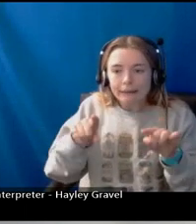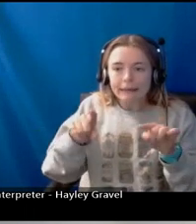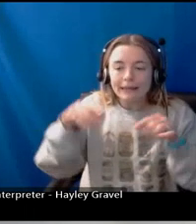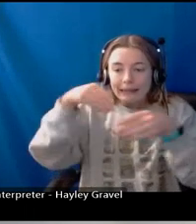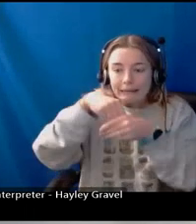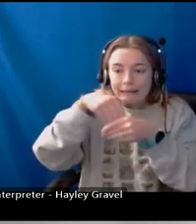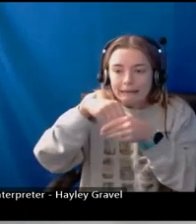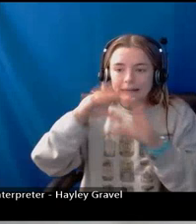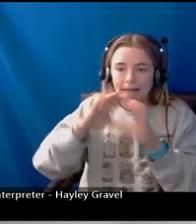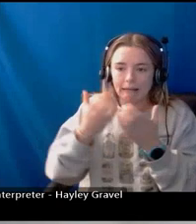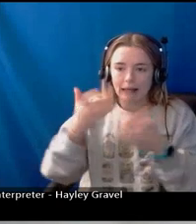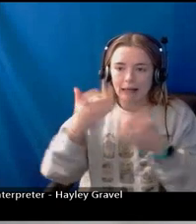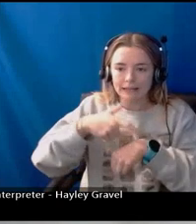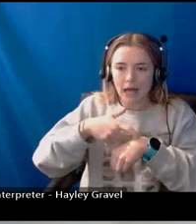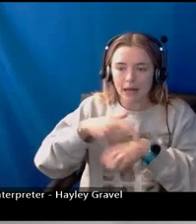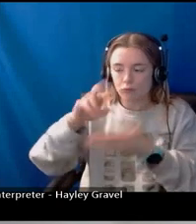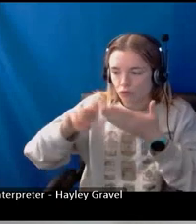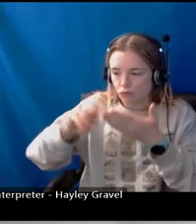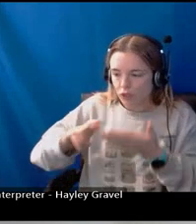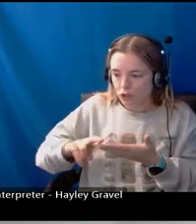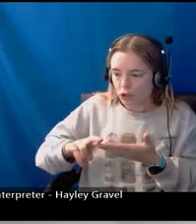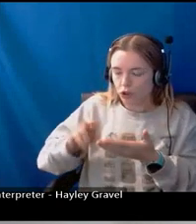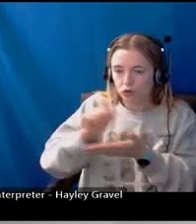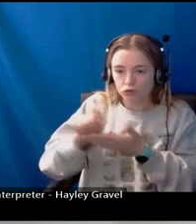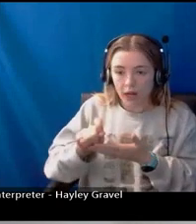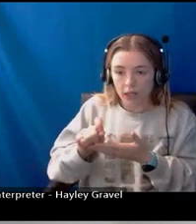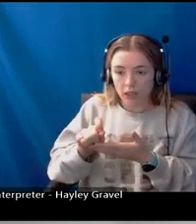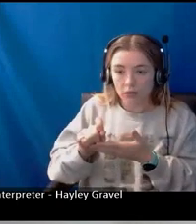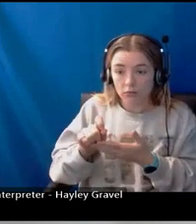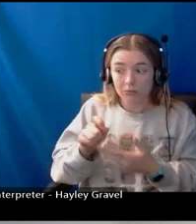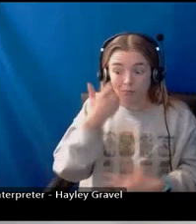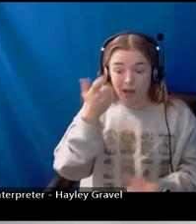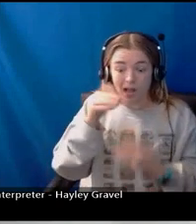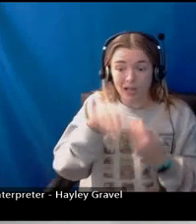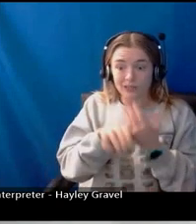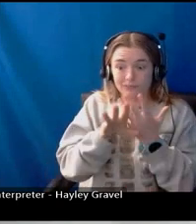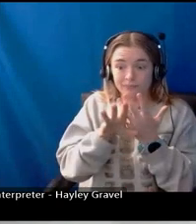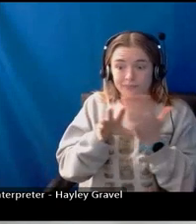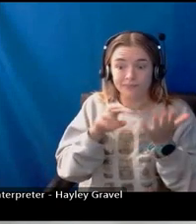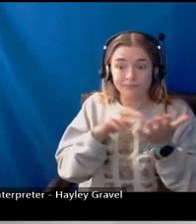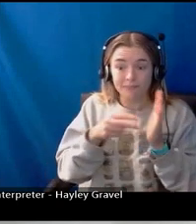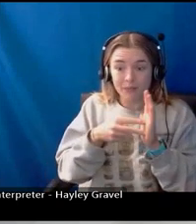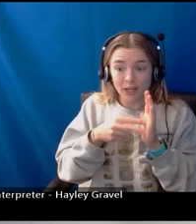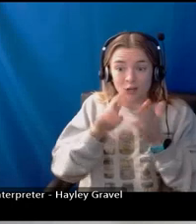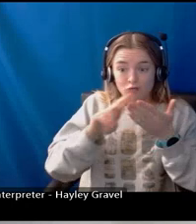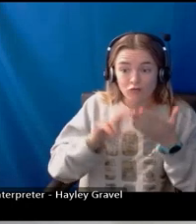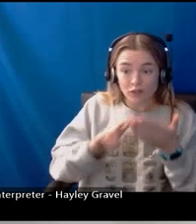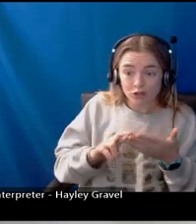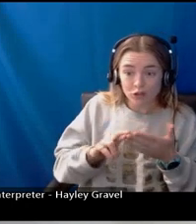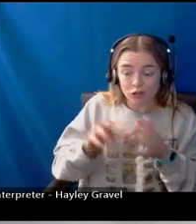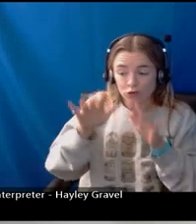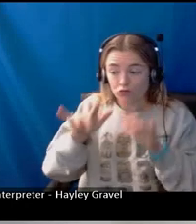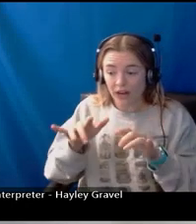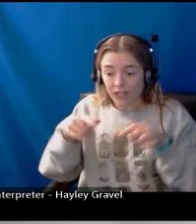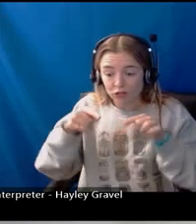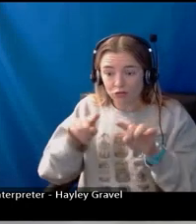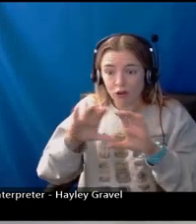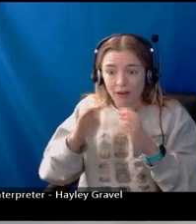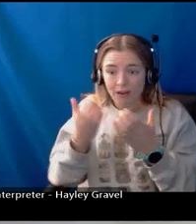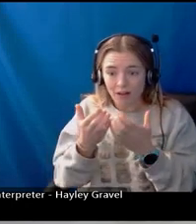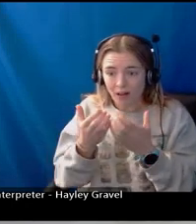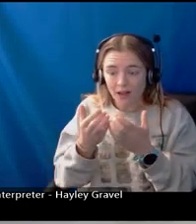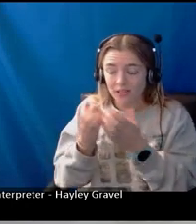writing. So just because we're online doesn't mean that I wouldn't give you time to do the researching that you needed to do and the